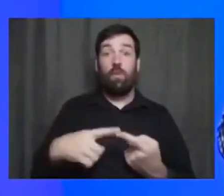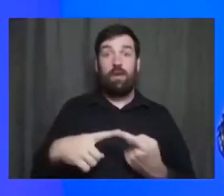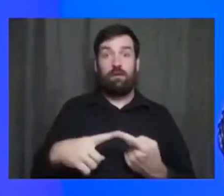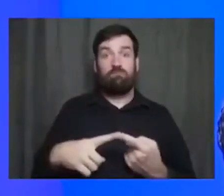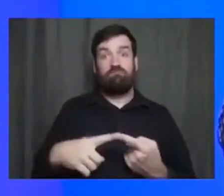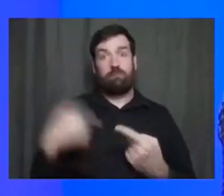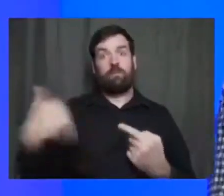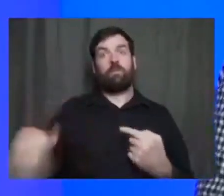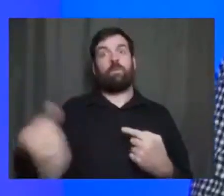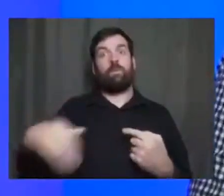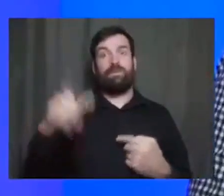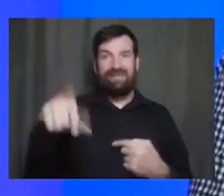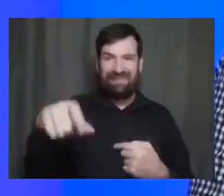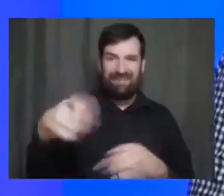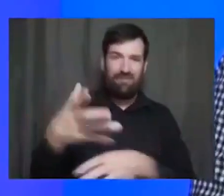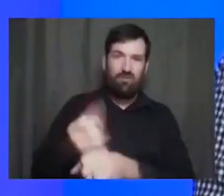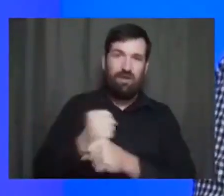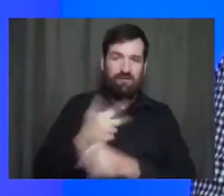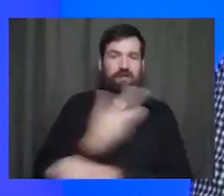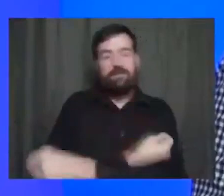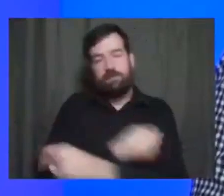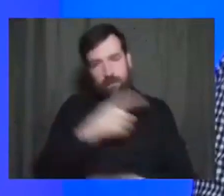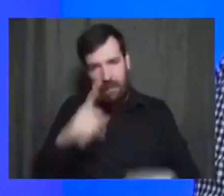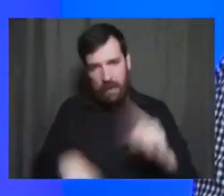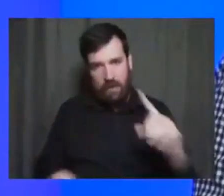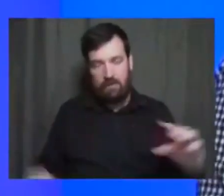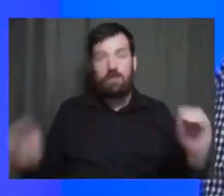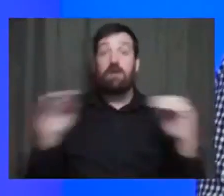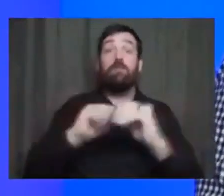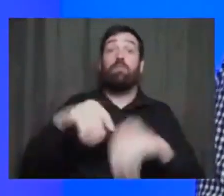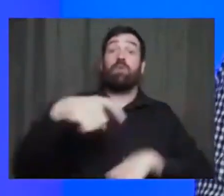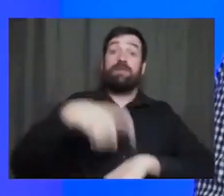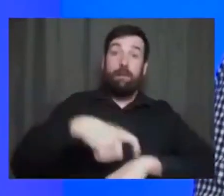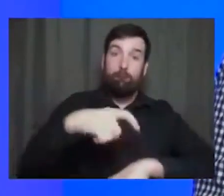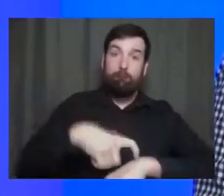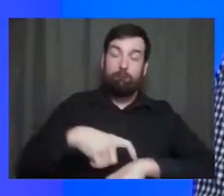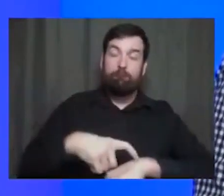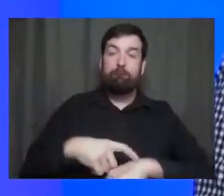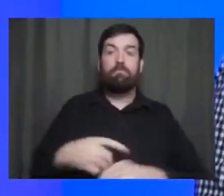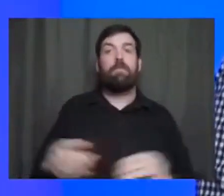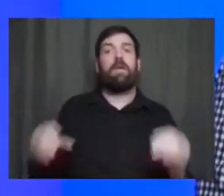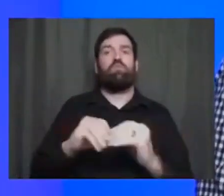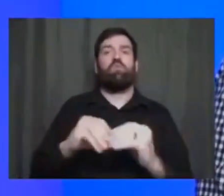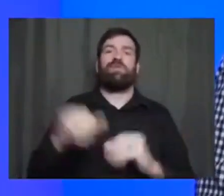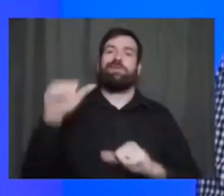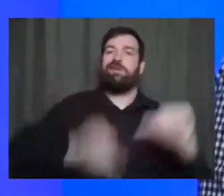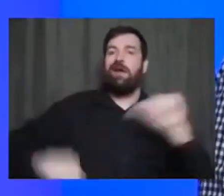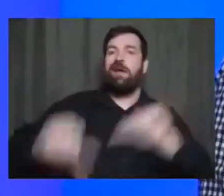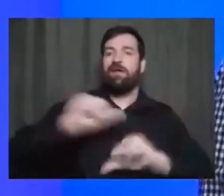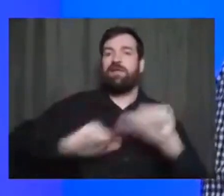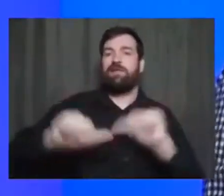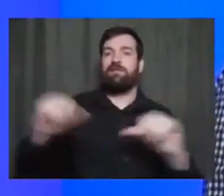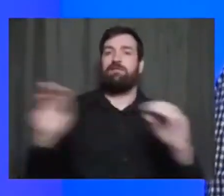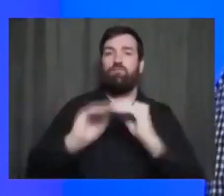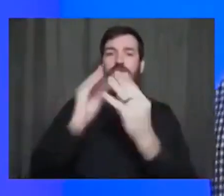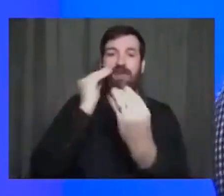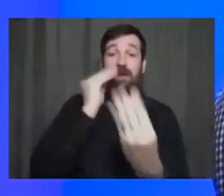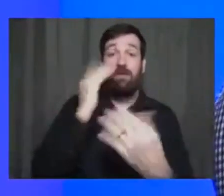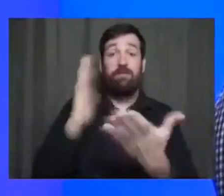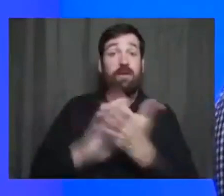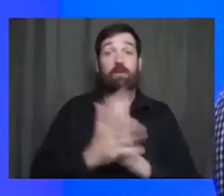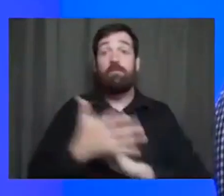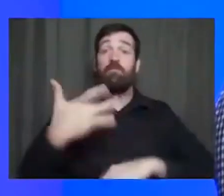in arms. So the more time we have, the more science and data is available to us to apply to